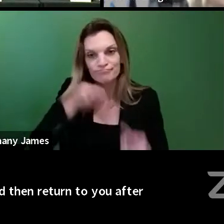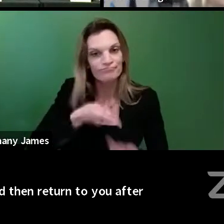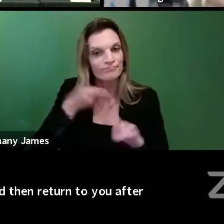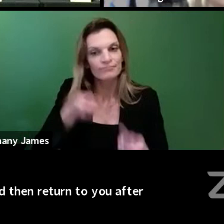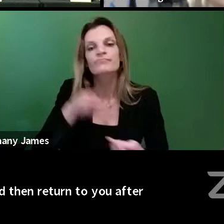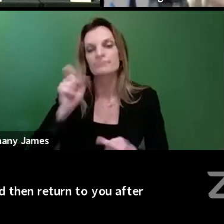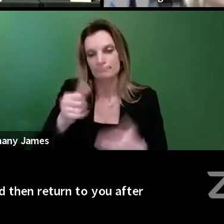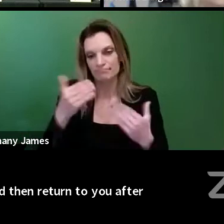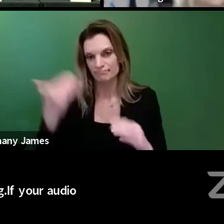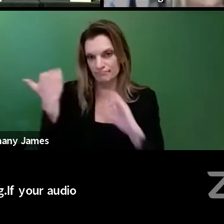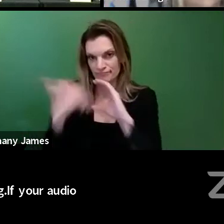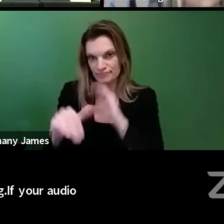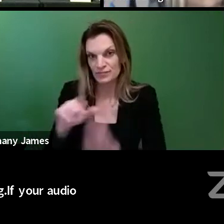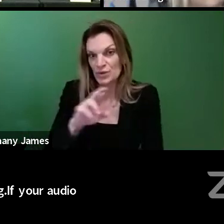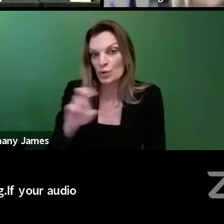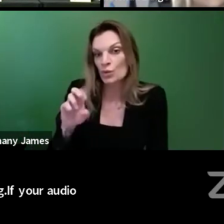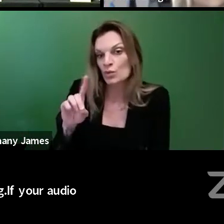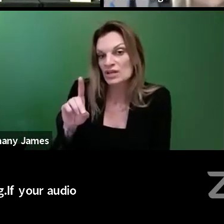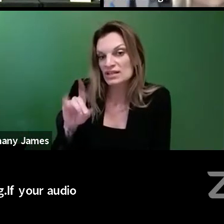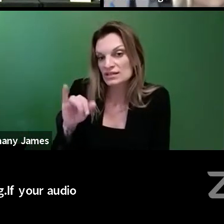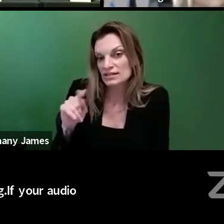can email